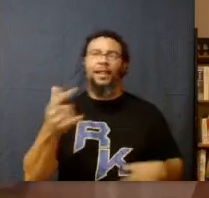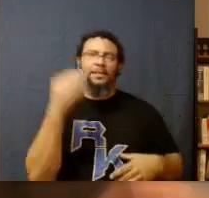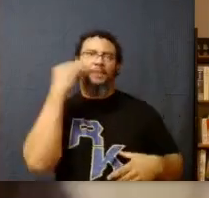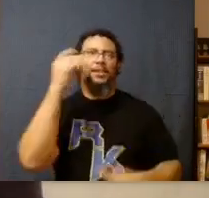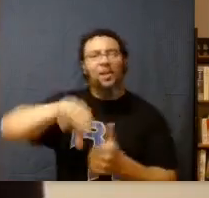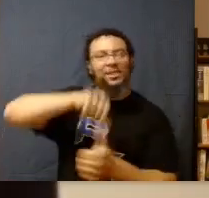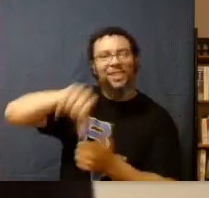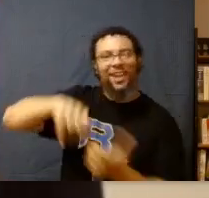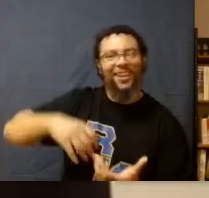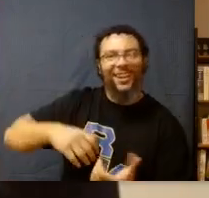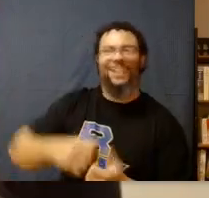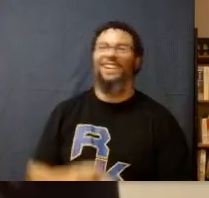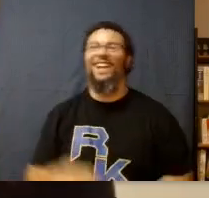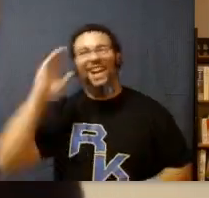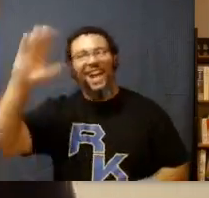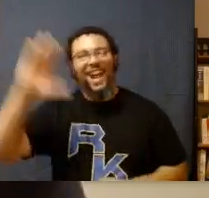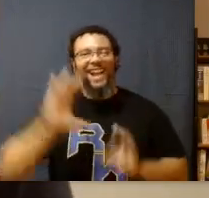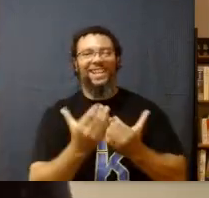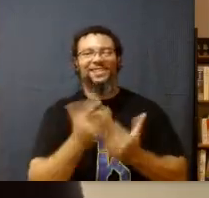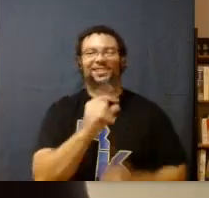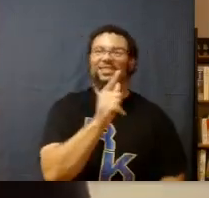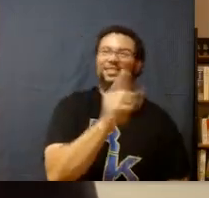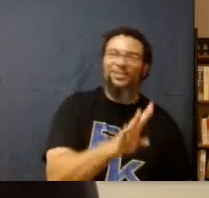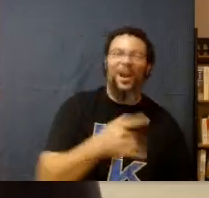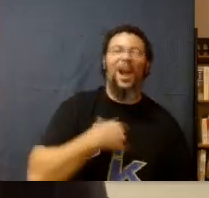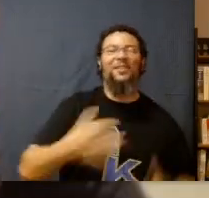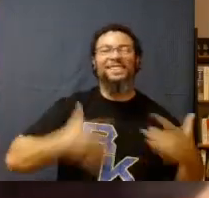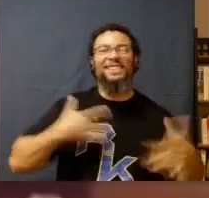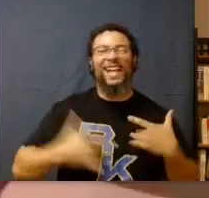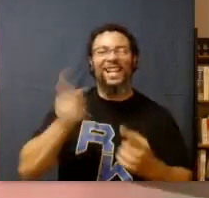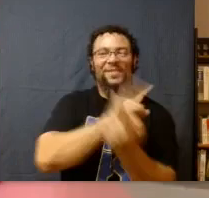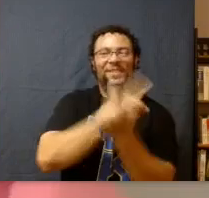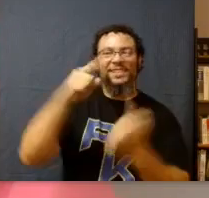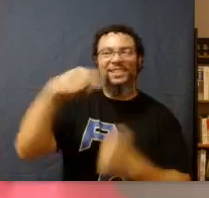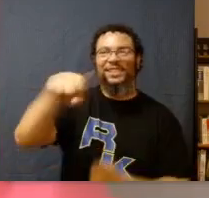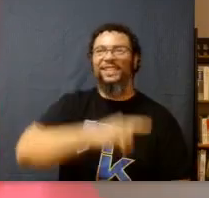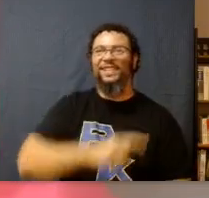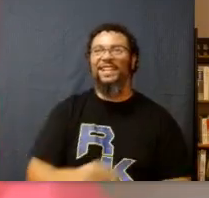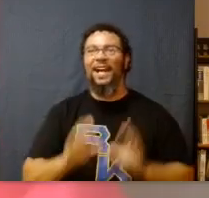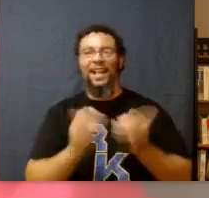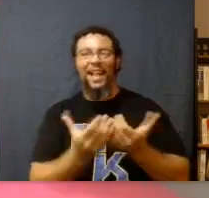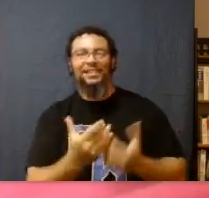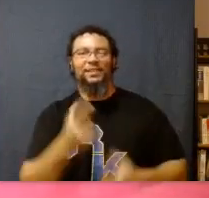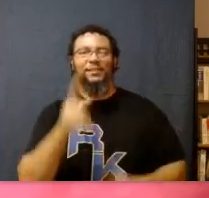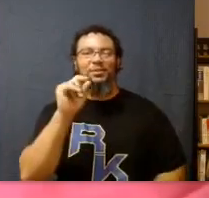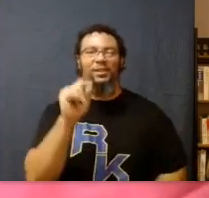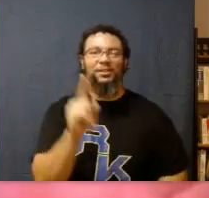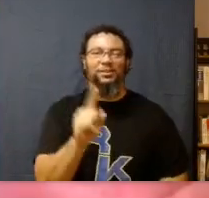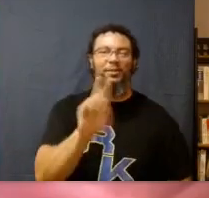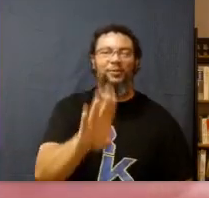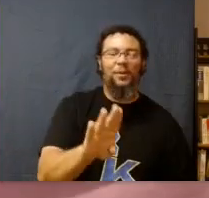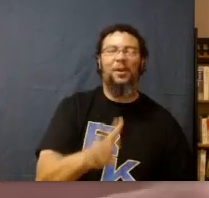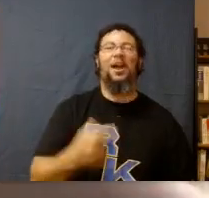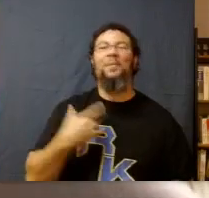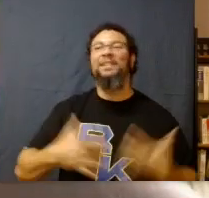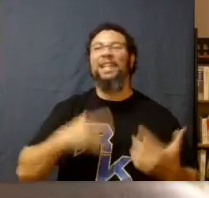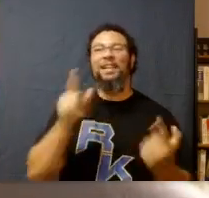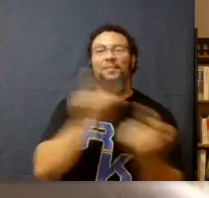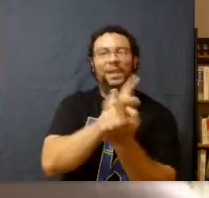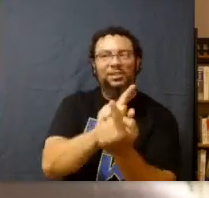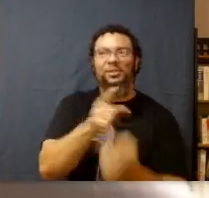each other. Hi, class of 2024. I'm so excited to meet you. Class of 2024, we are so excited to meet you. Hi, class